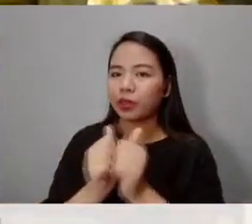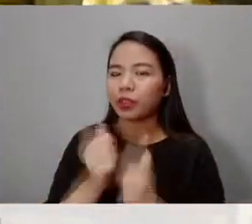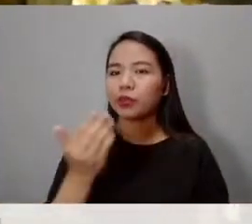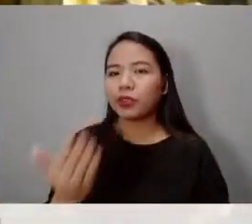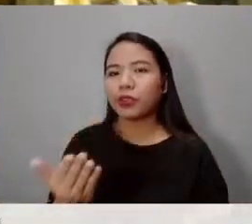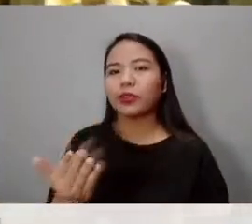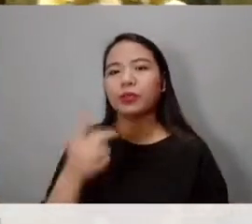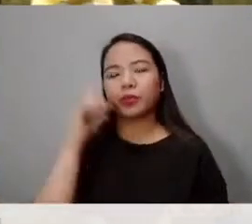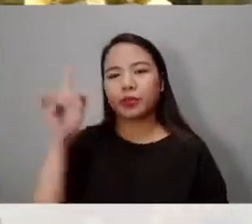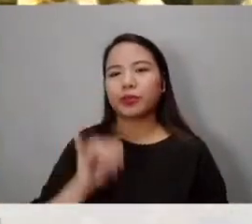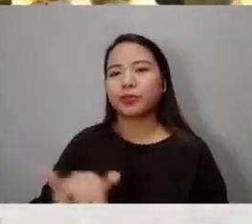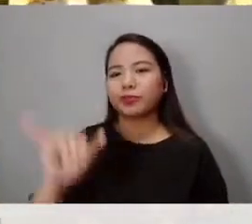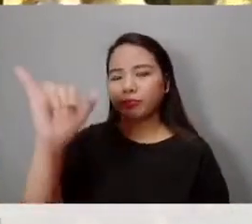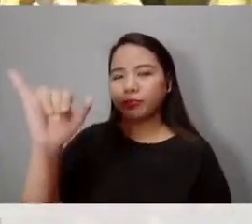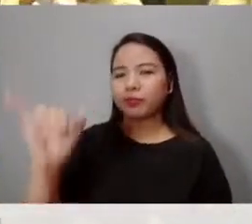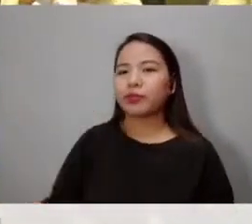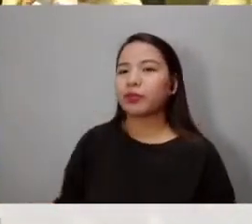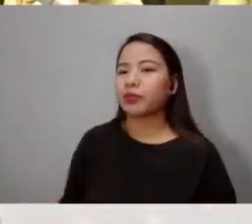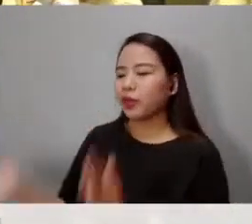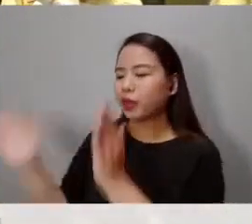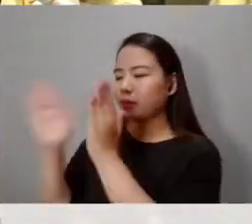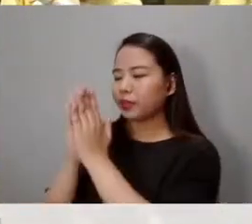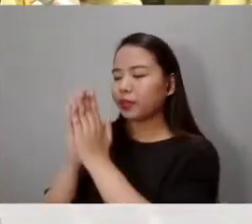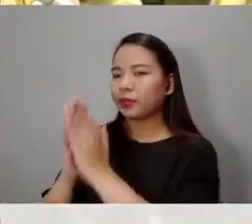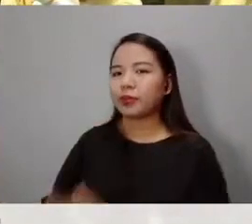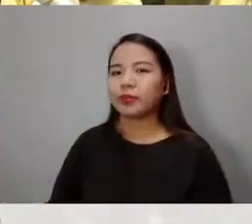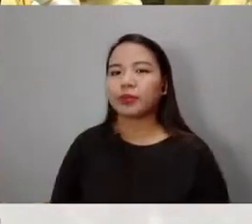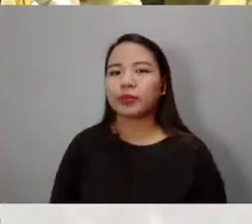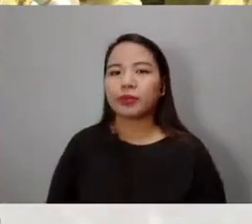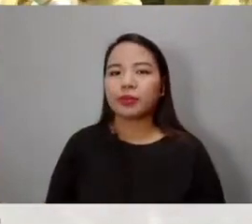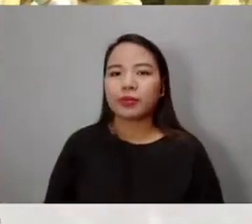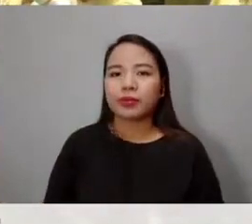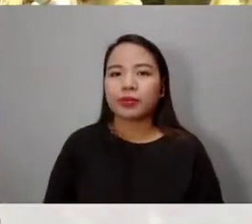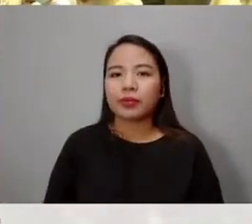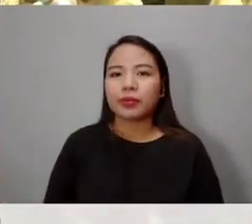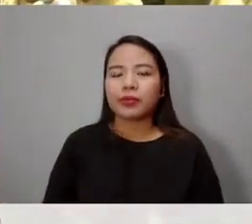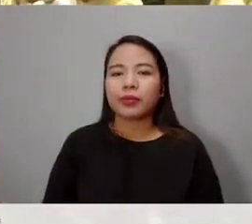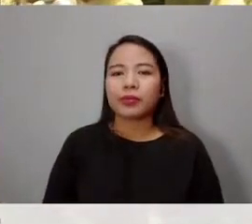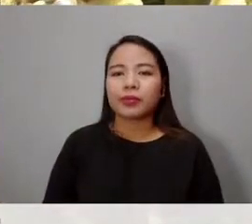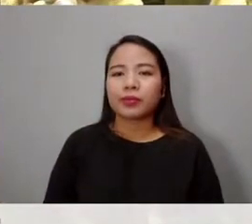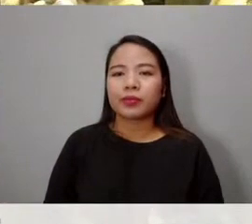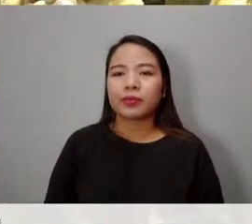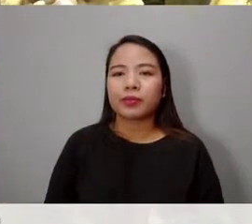Amen. God.